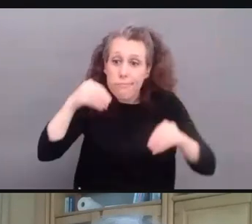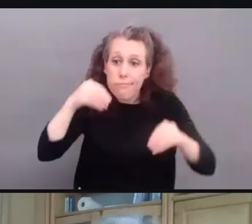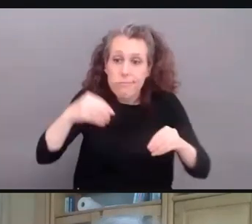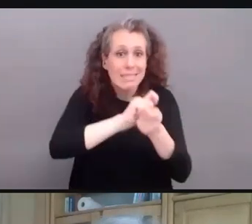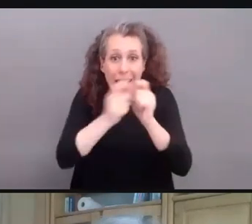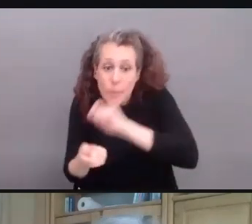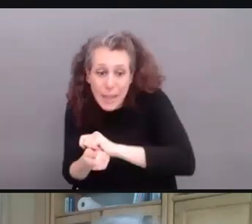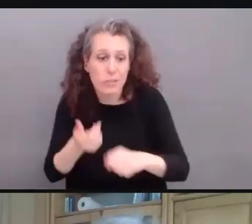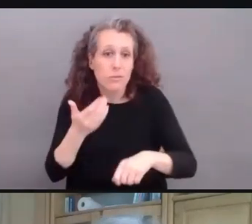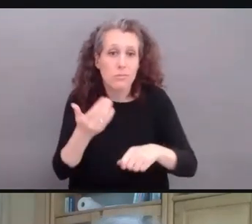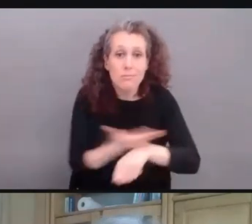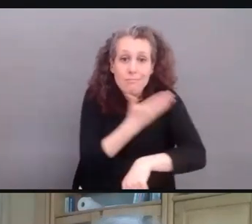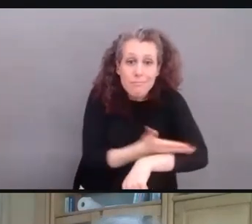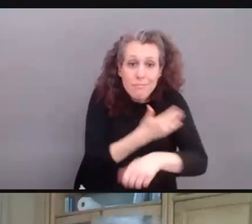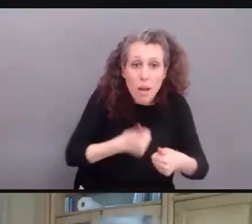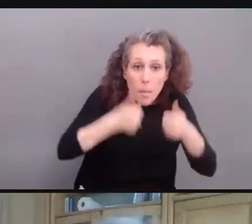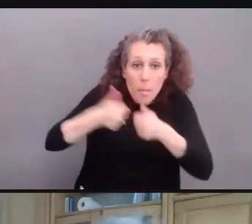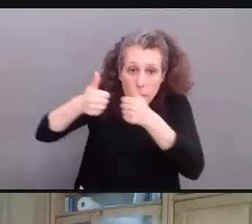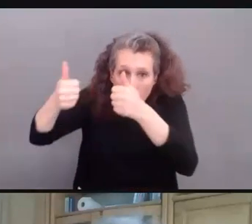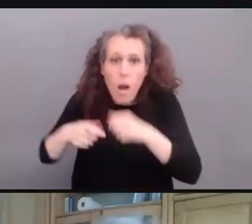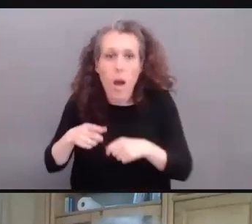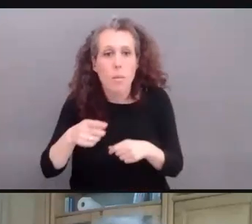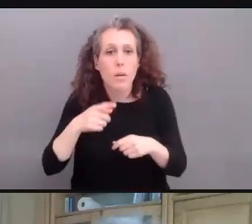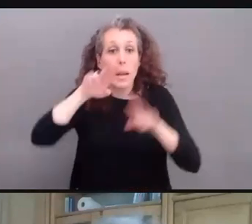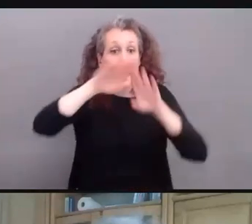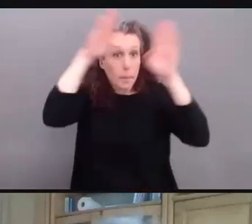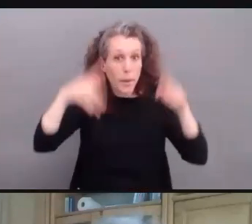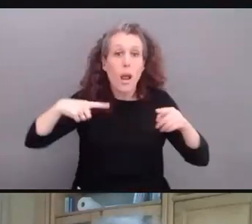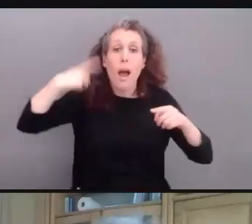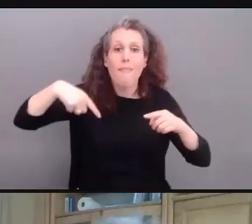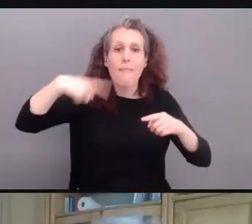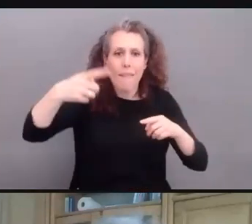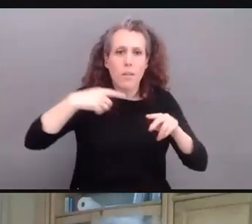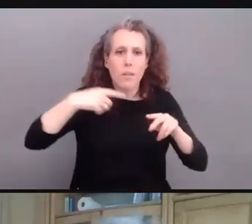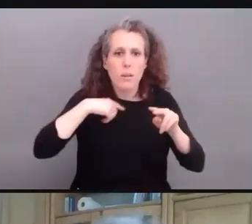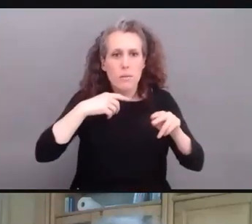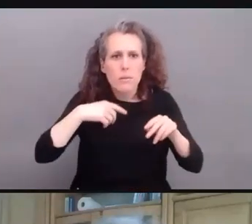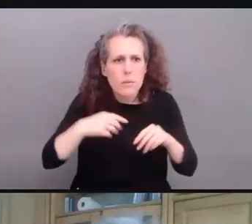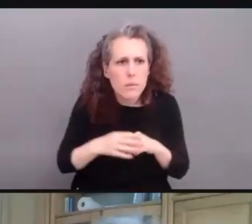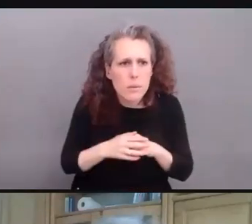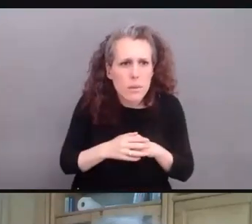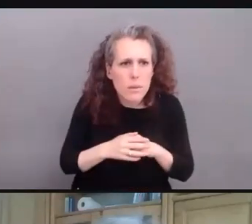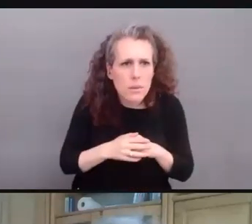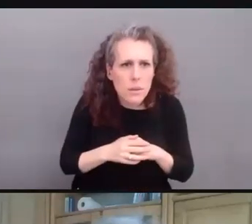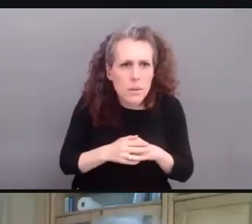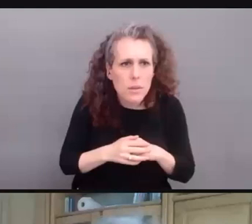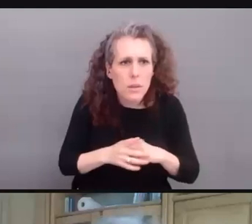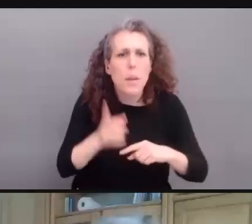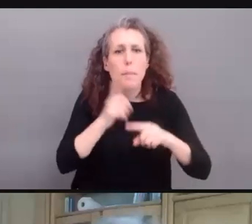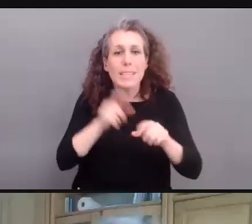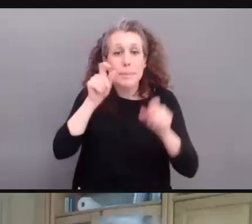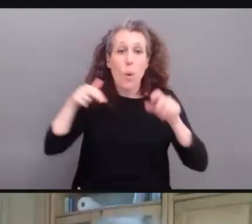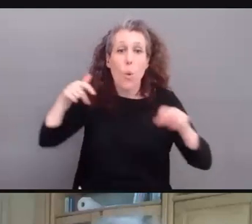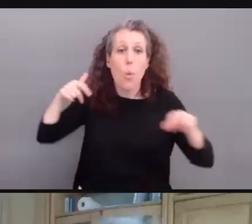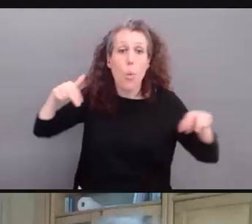and also a little bit on maintenance of the built environment, including outdoor pedestrian and urban areas. Next slide,